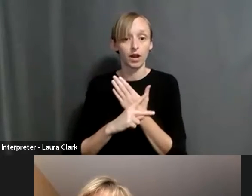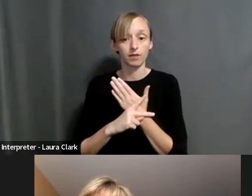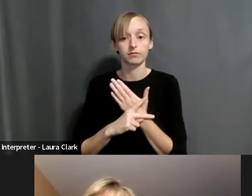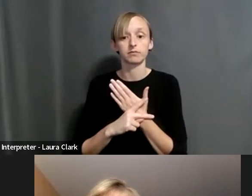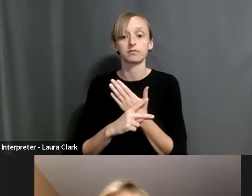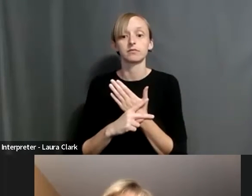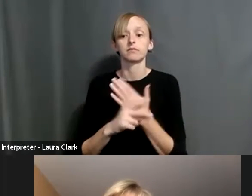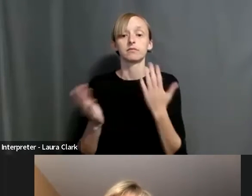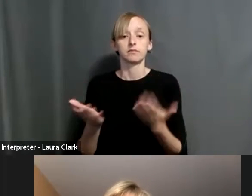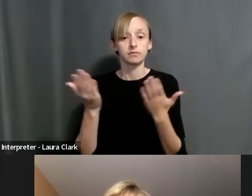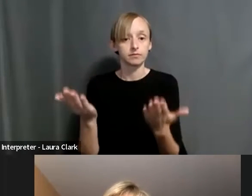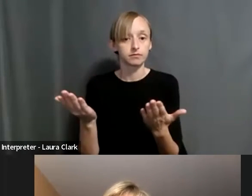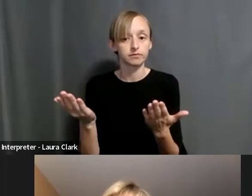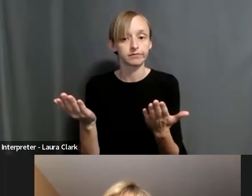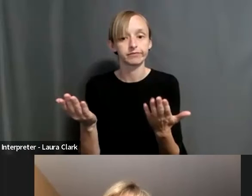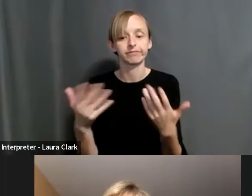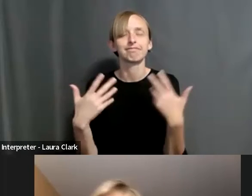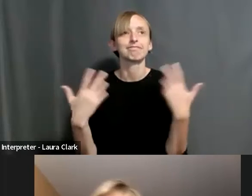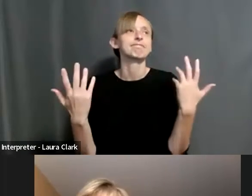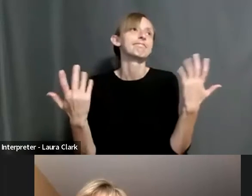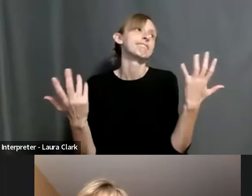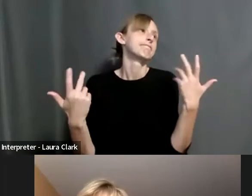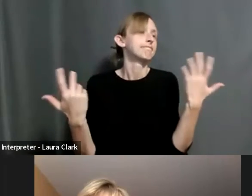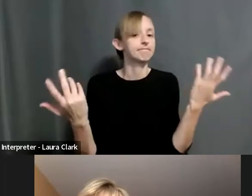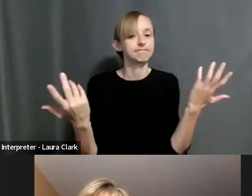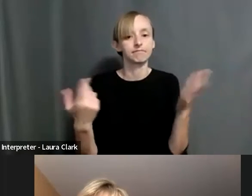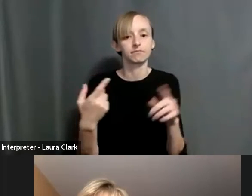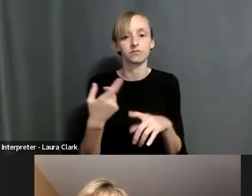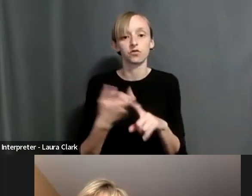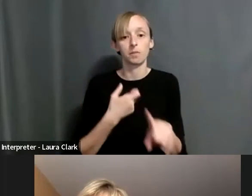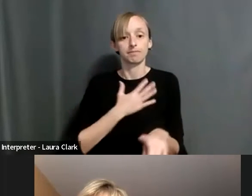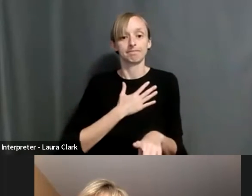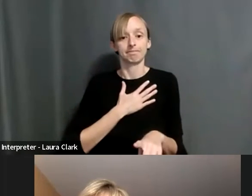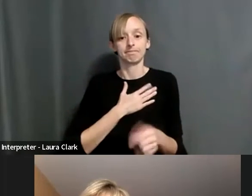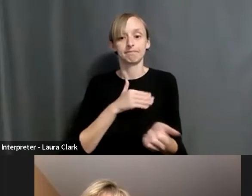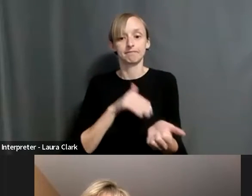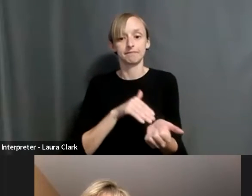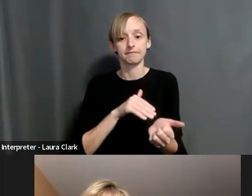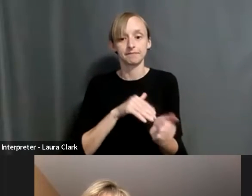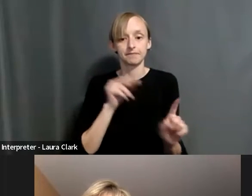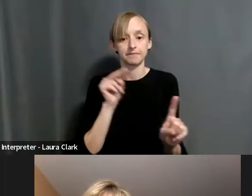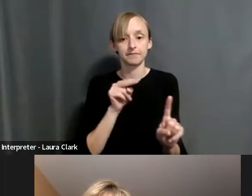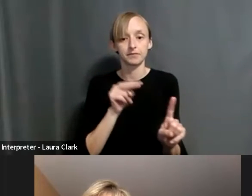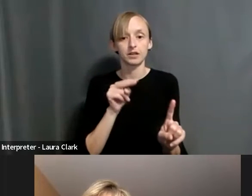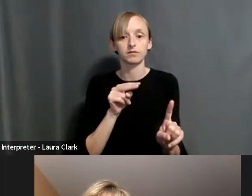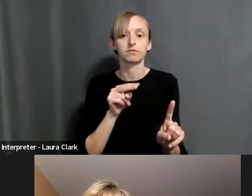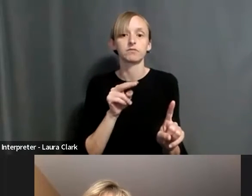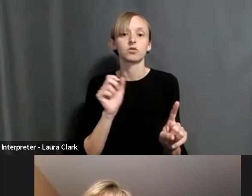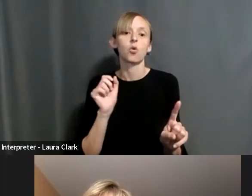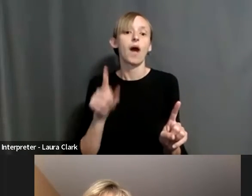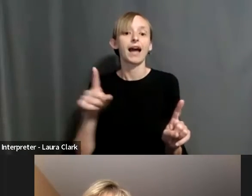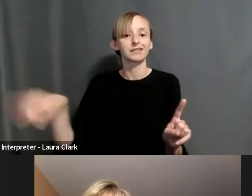offered. I guess from a physician's perspective, what some